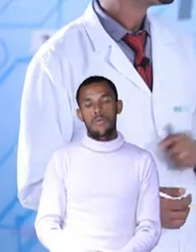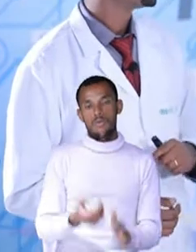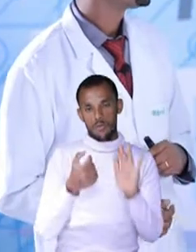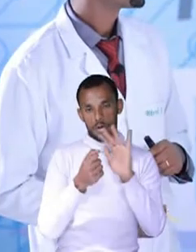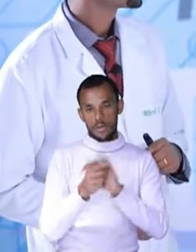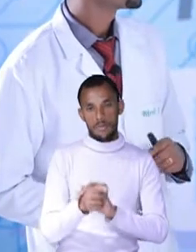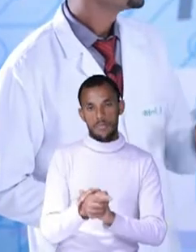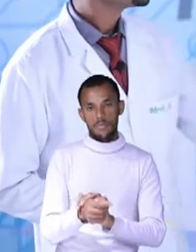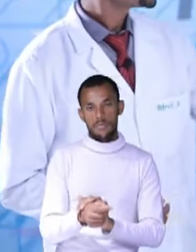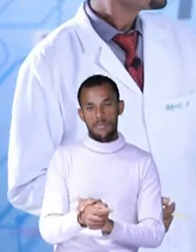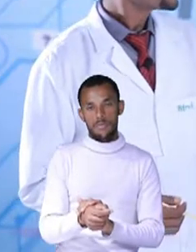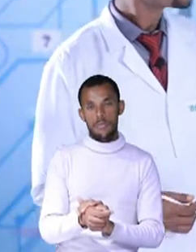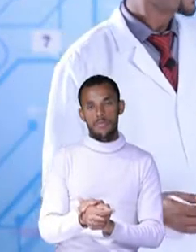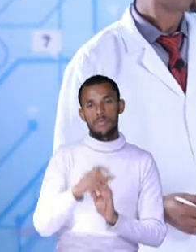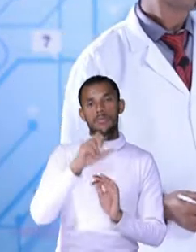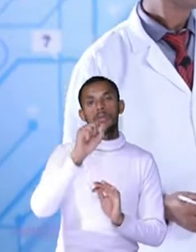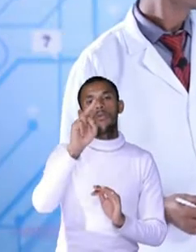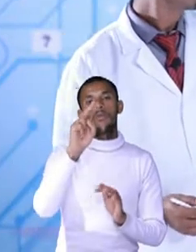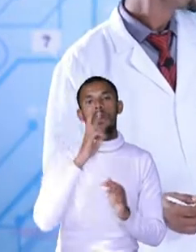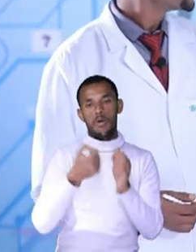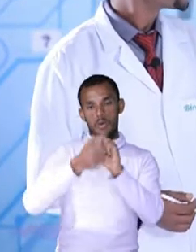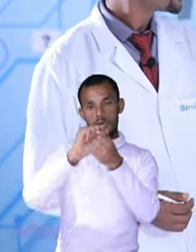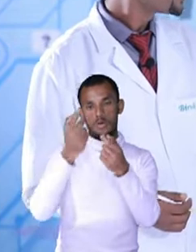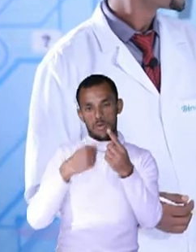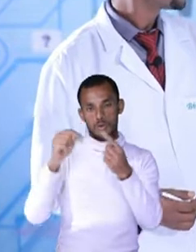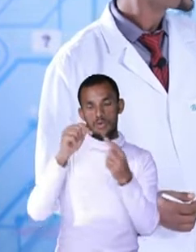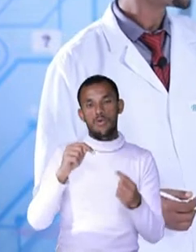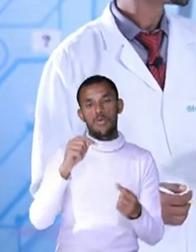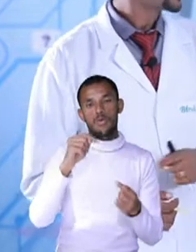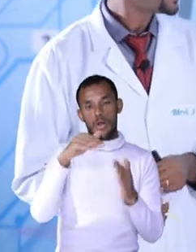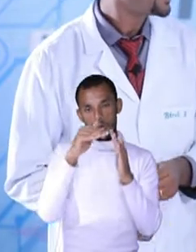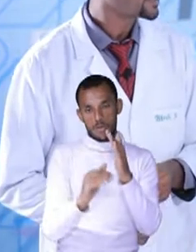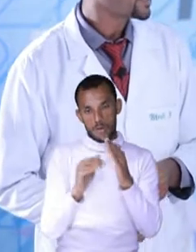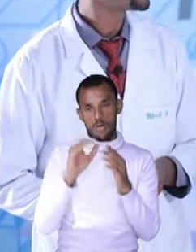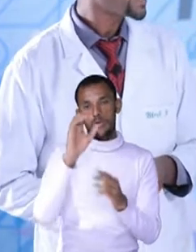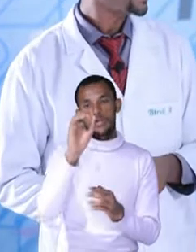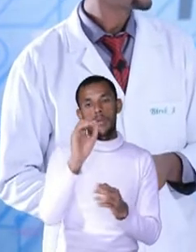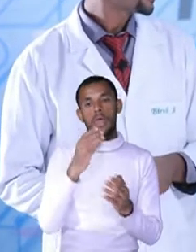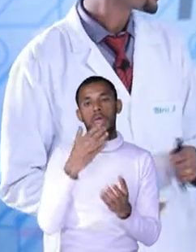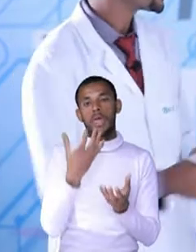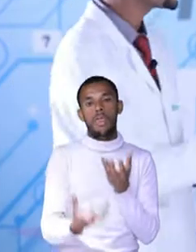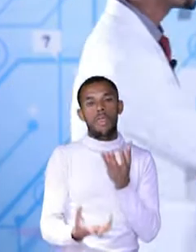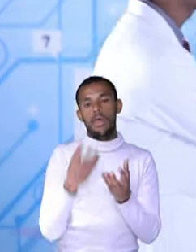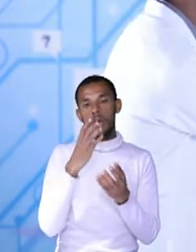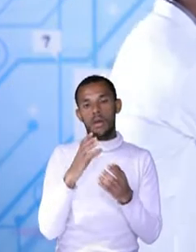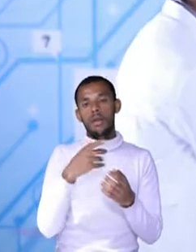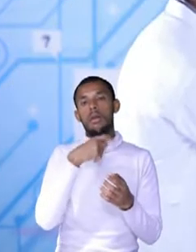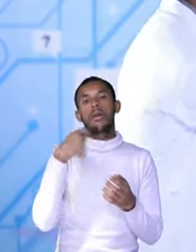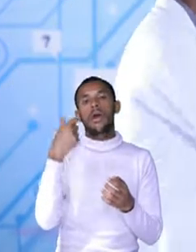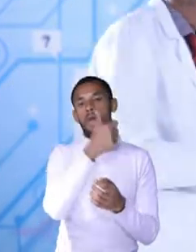For example, sulfides are converted to reducible oxides by heating in dry air. A process is